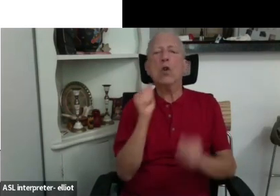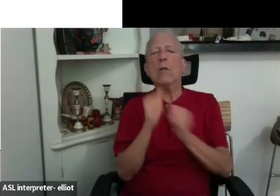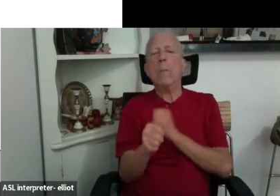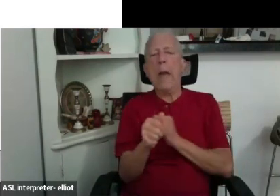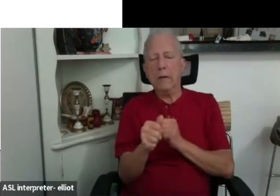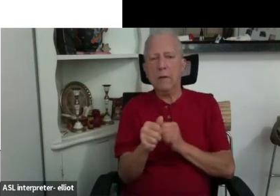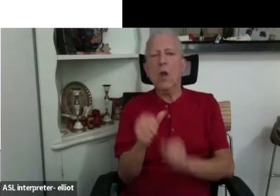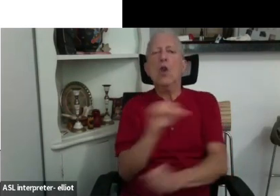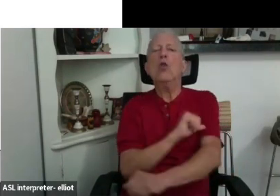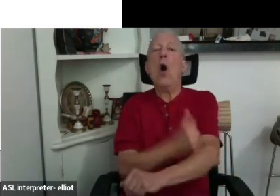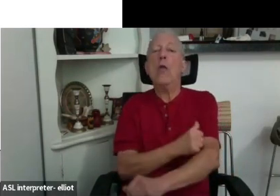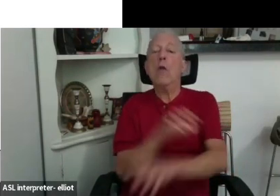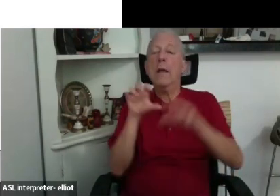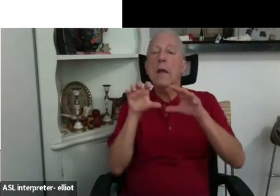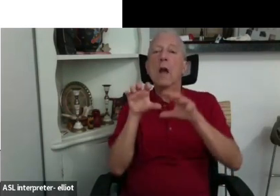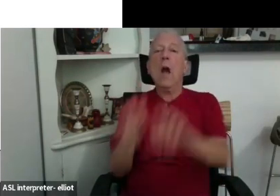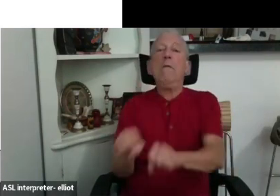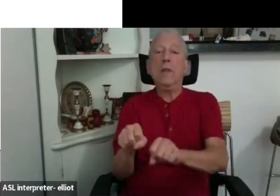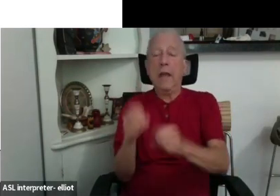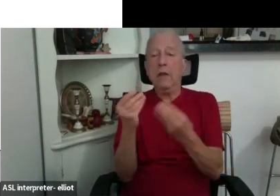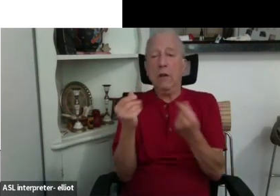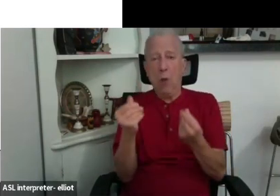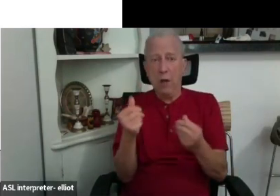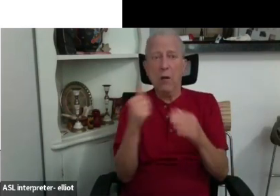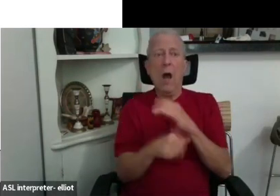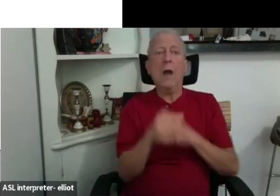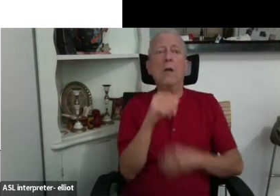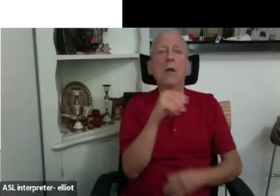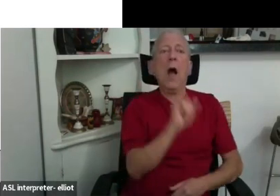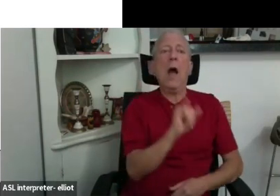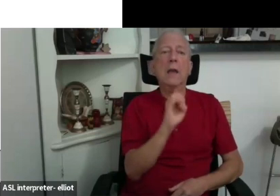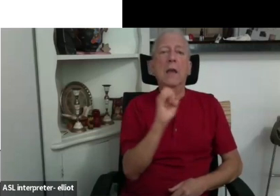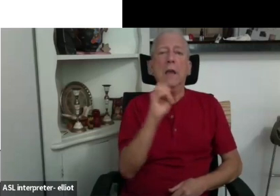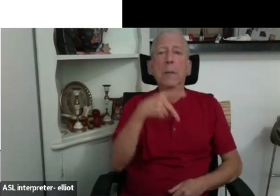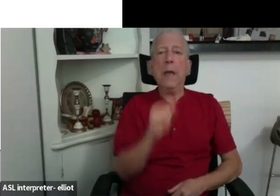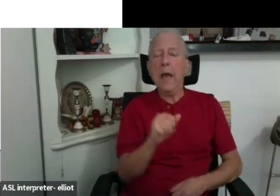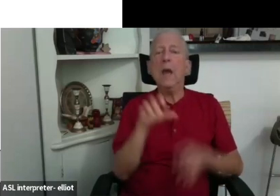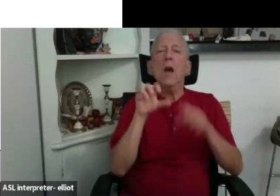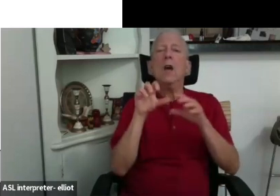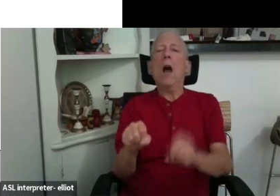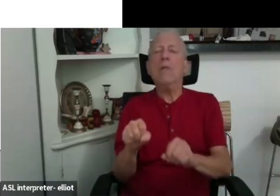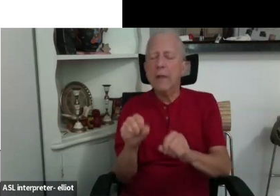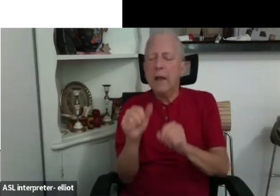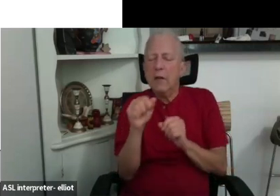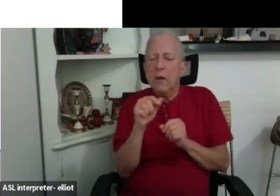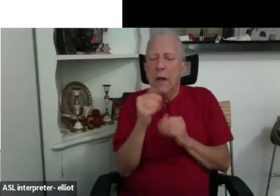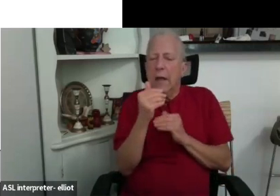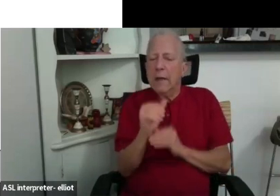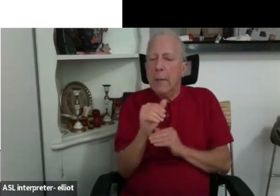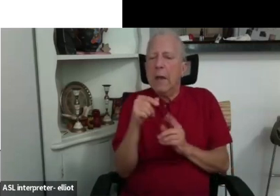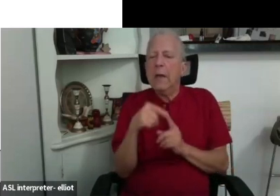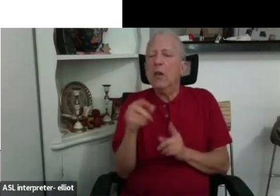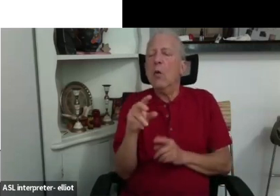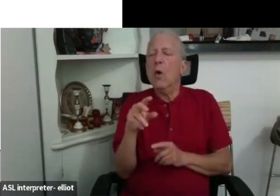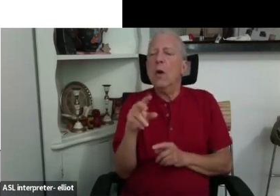authorize confiscation of property, under the IEEPA, confiscation is limited to